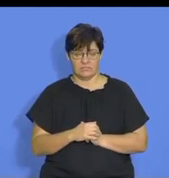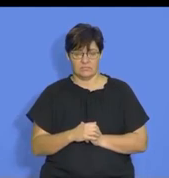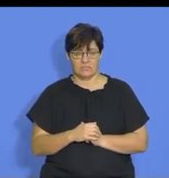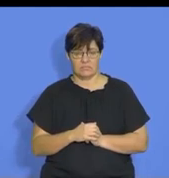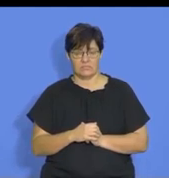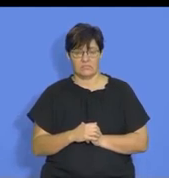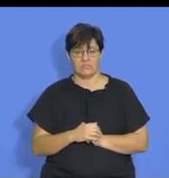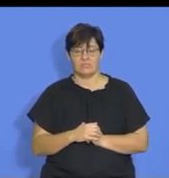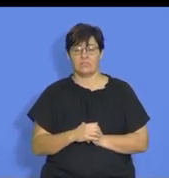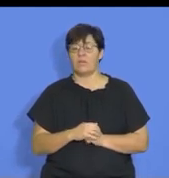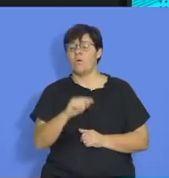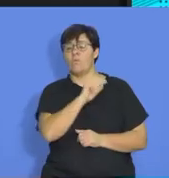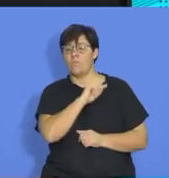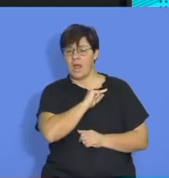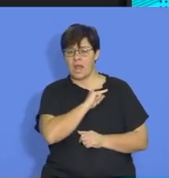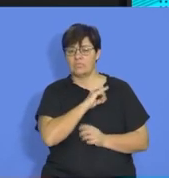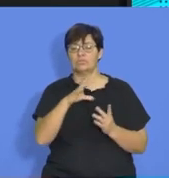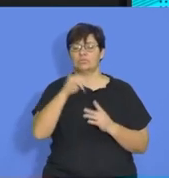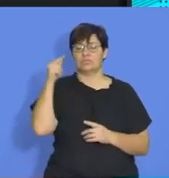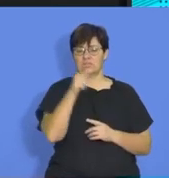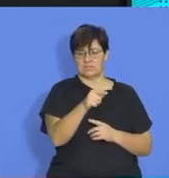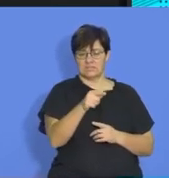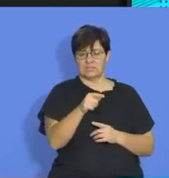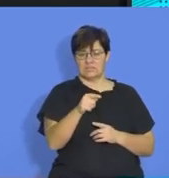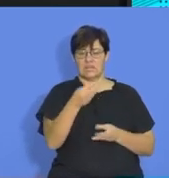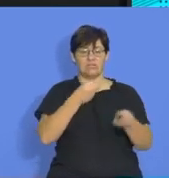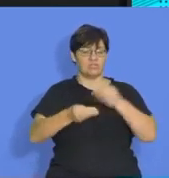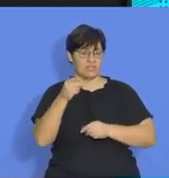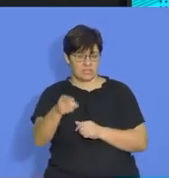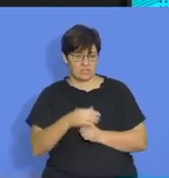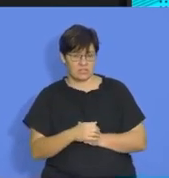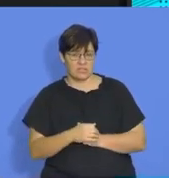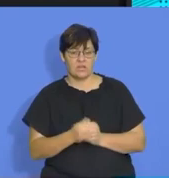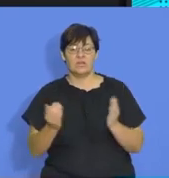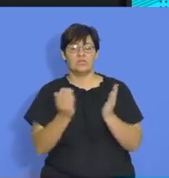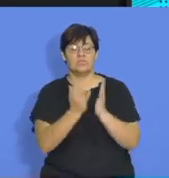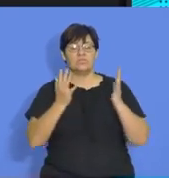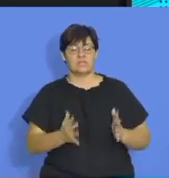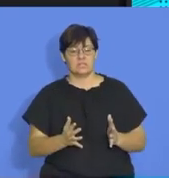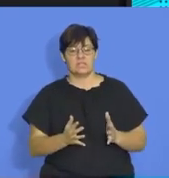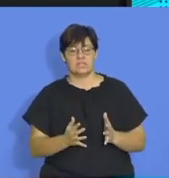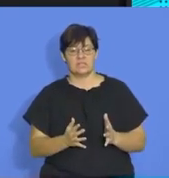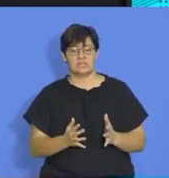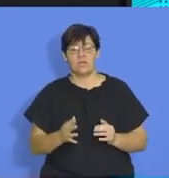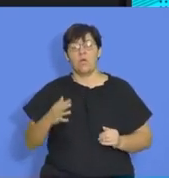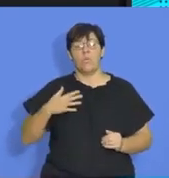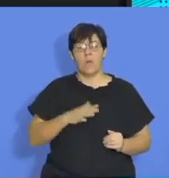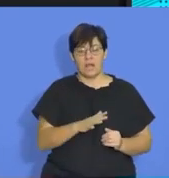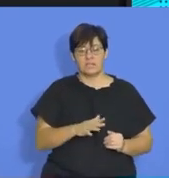2021. Right, now immediately, the reason why I chose this particular transaction is